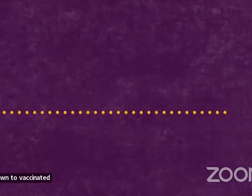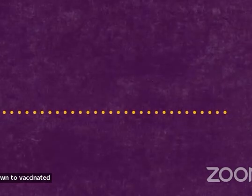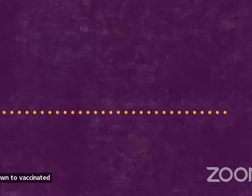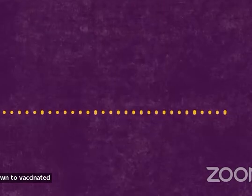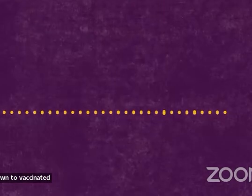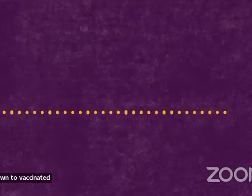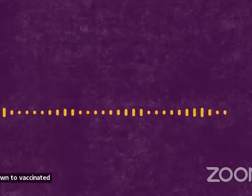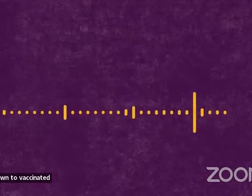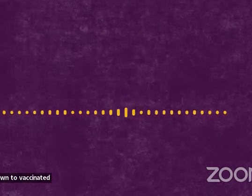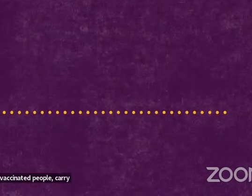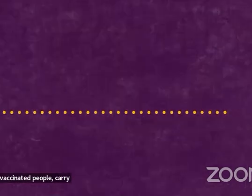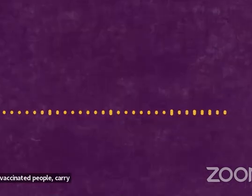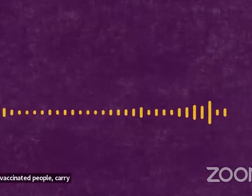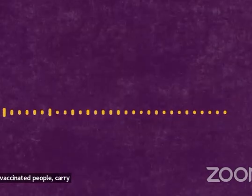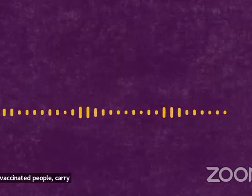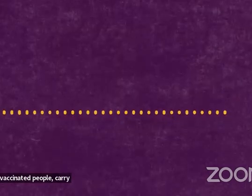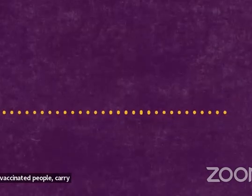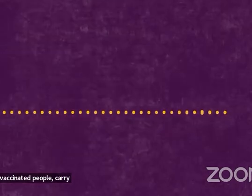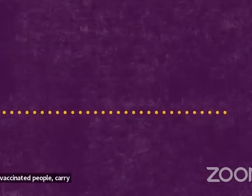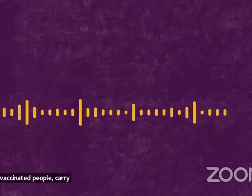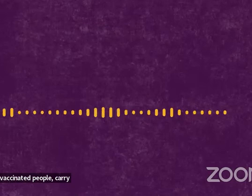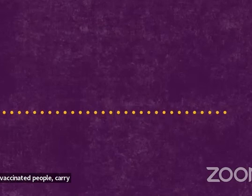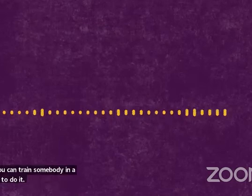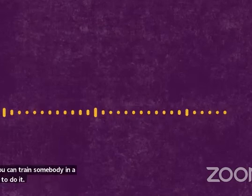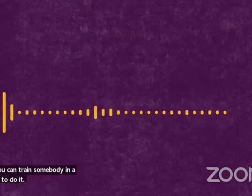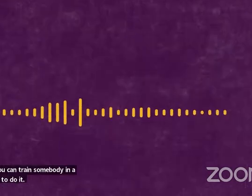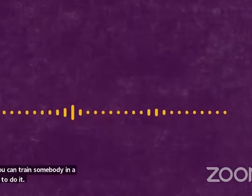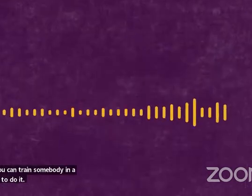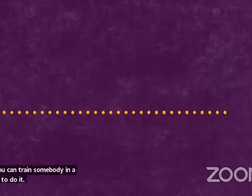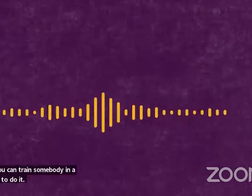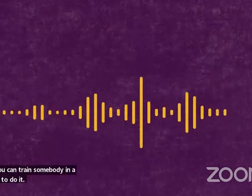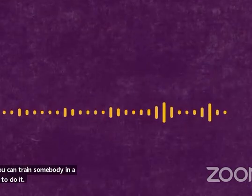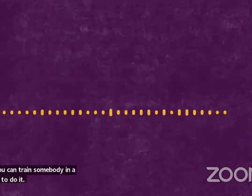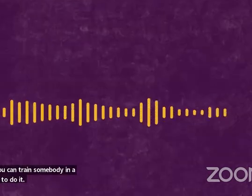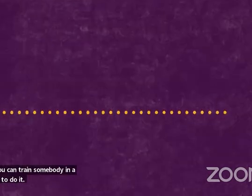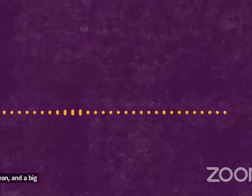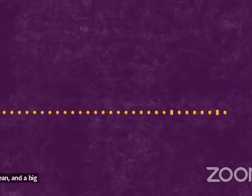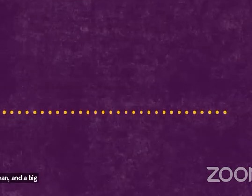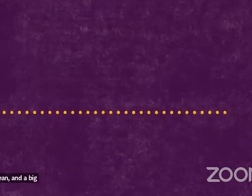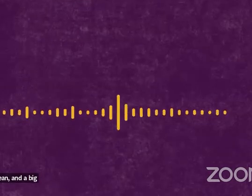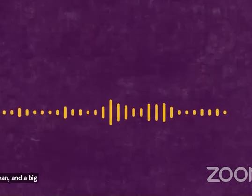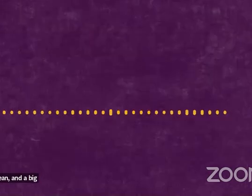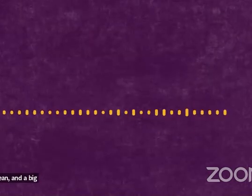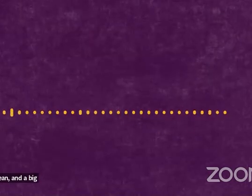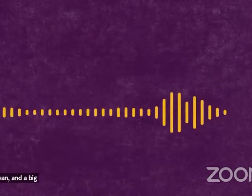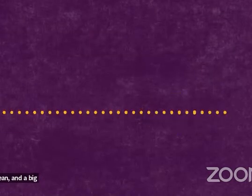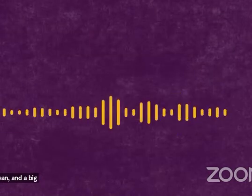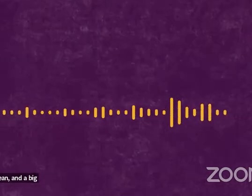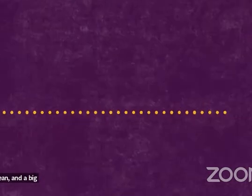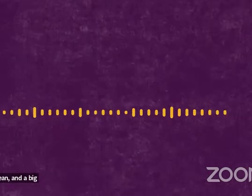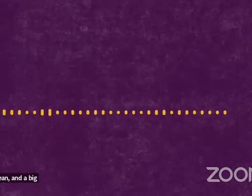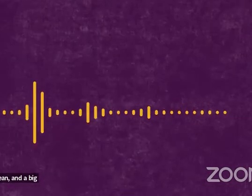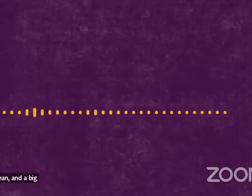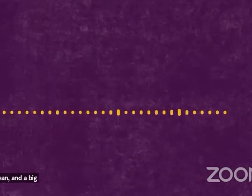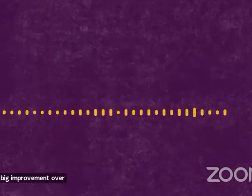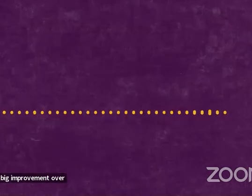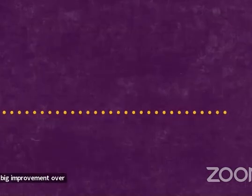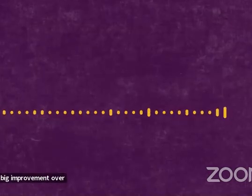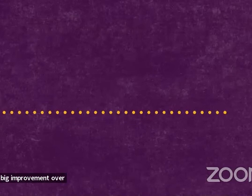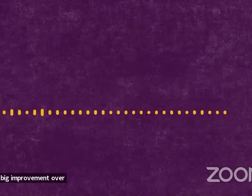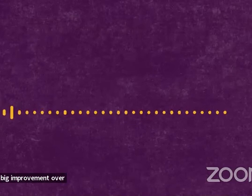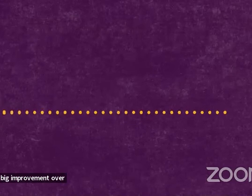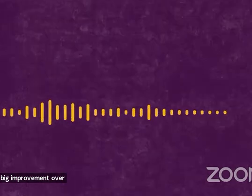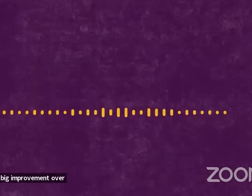to do it easy to use Easy to clean and a big improvement over the twisting teeth of the vaccine instrument health